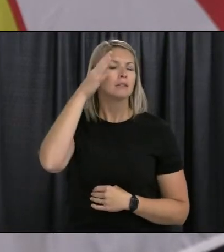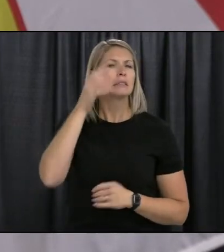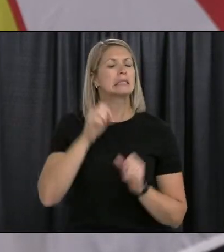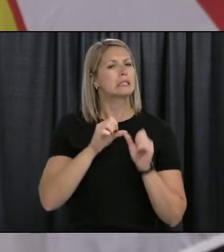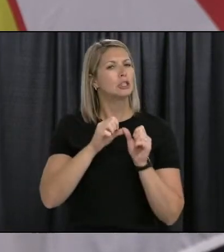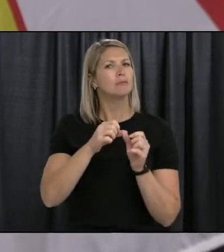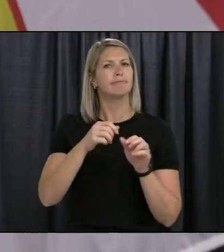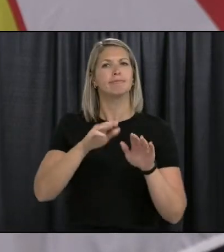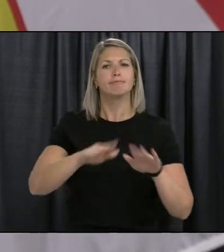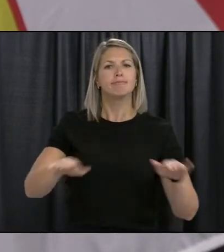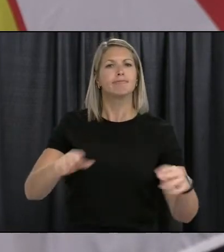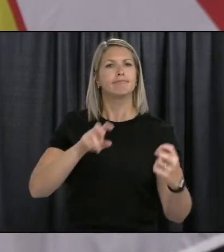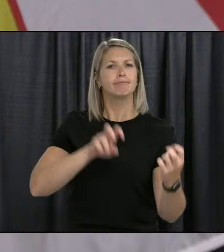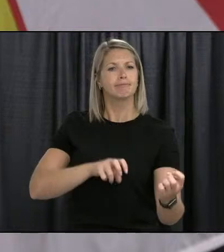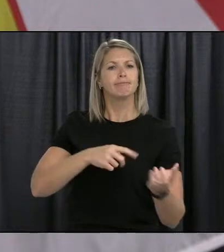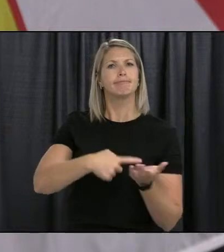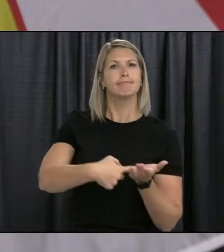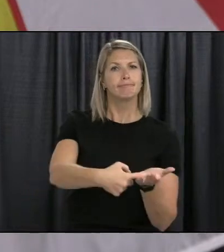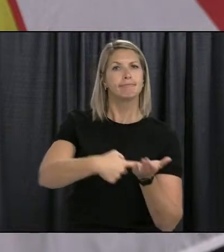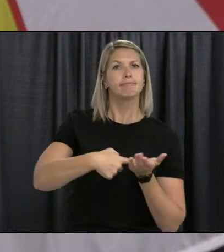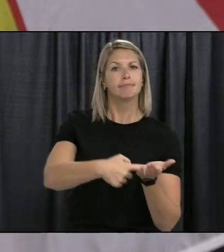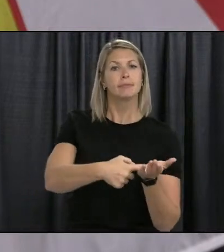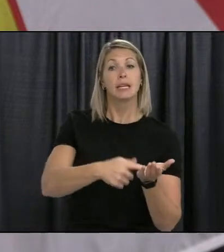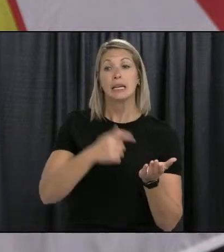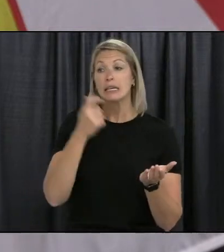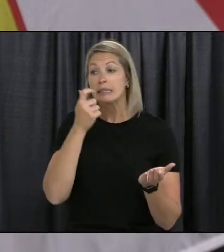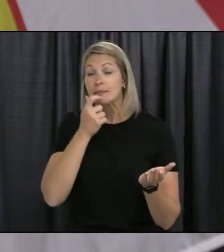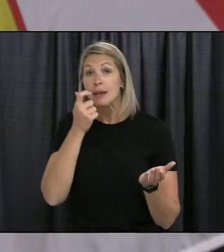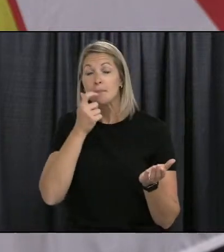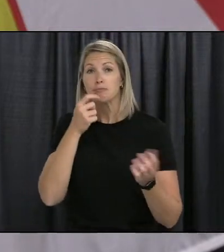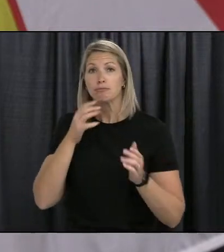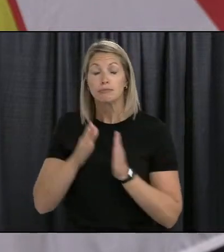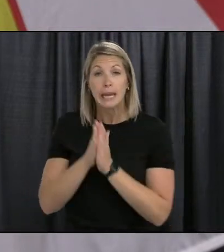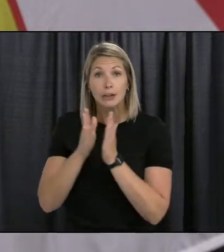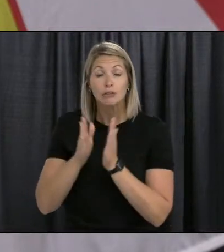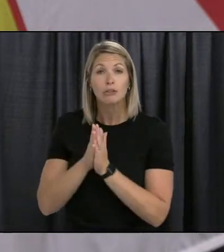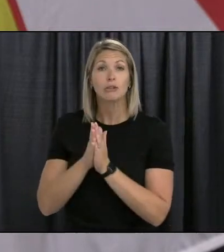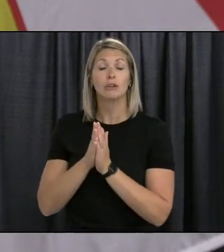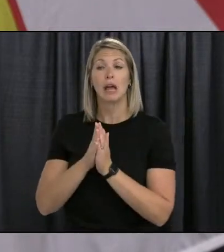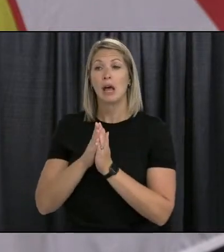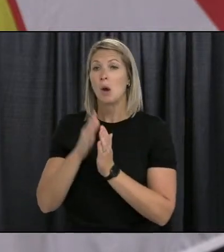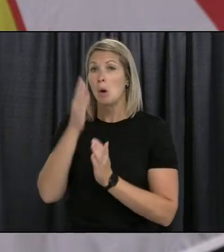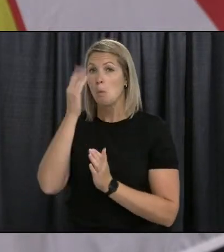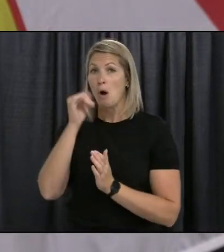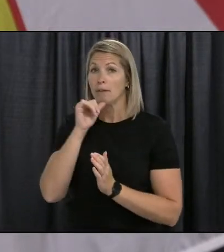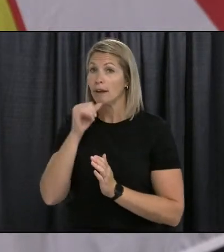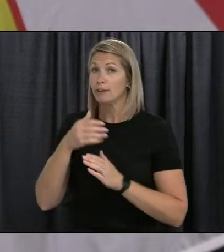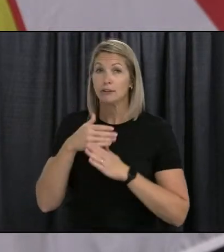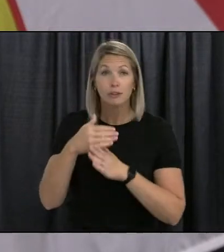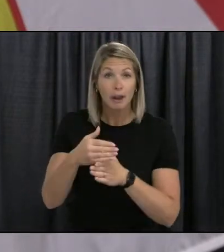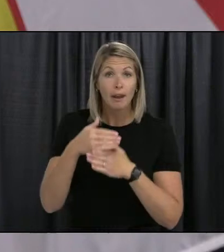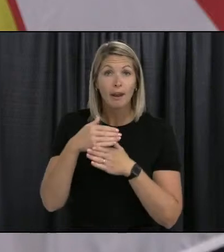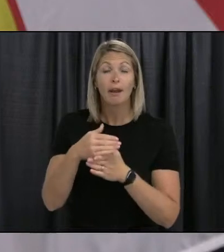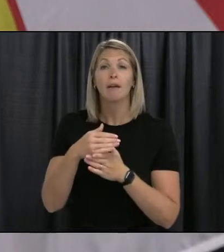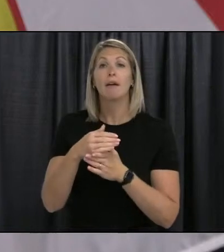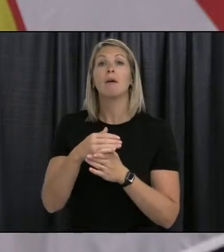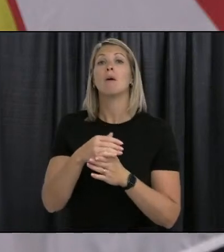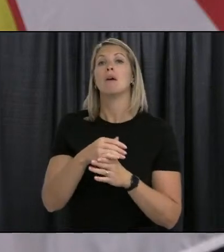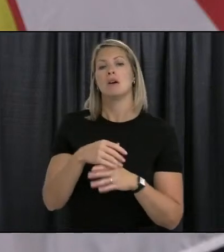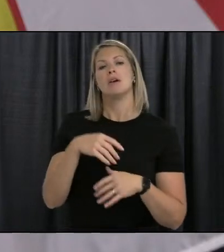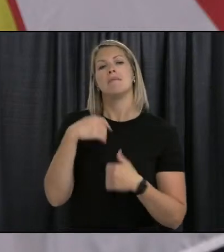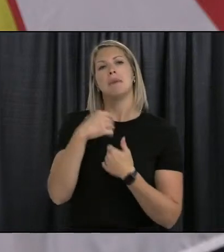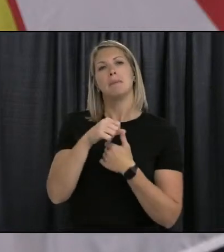vaping. Discuss the facts and help inform any misunderstandings. Be open to discussion and remember the goal is to have a